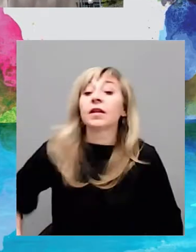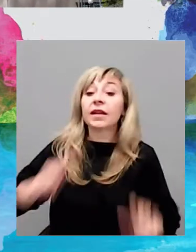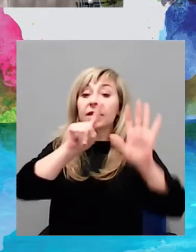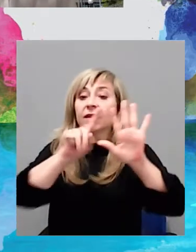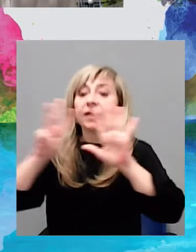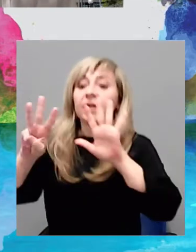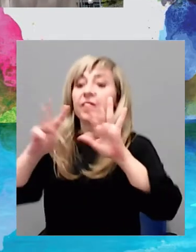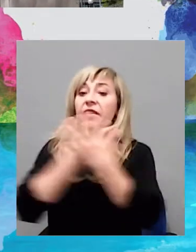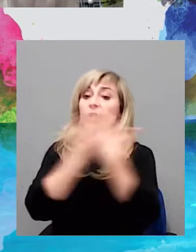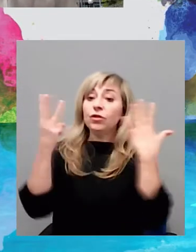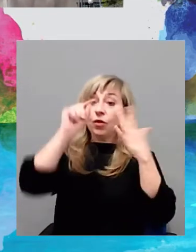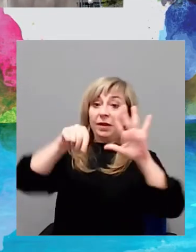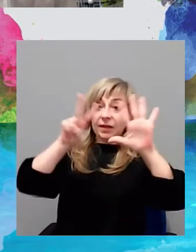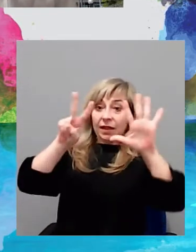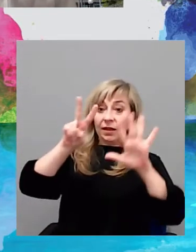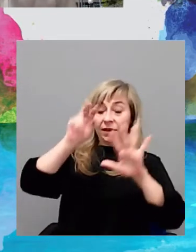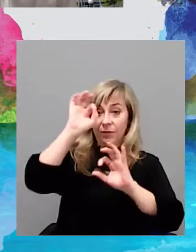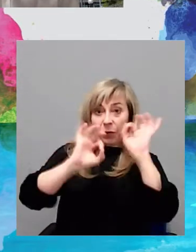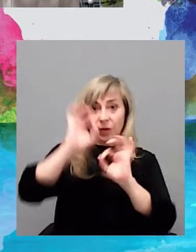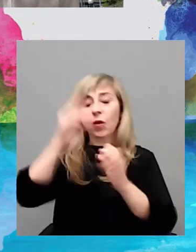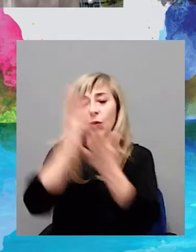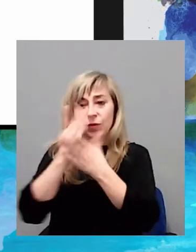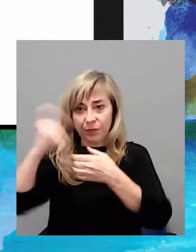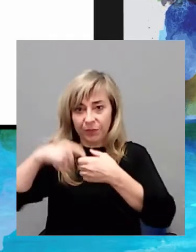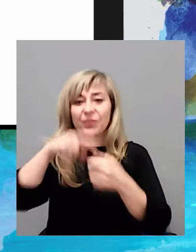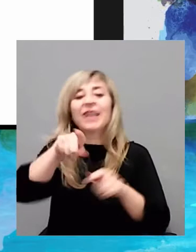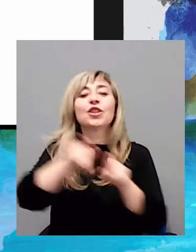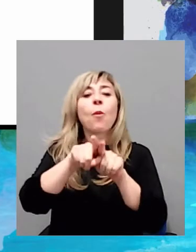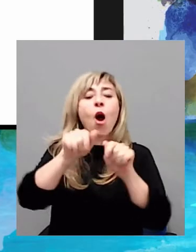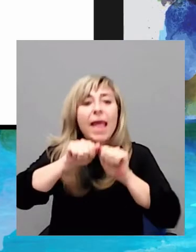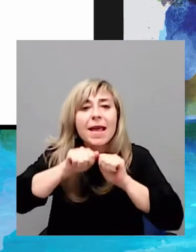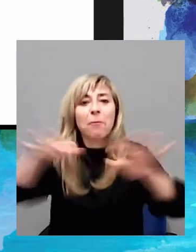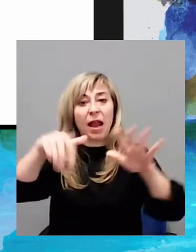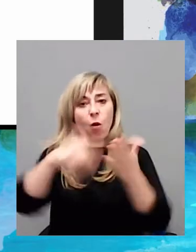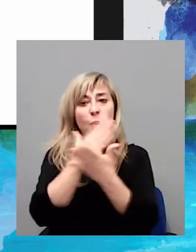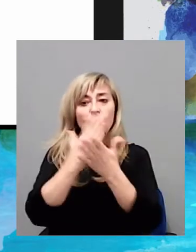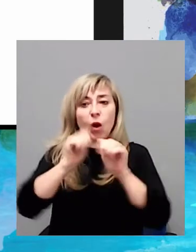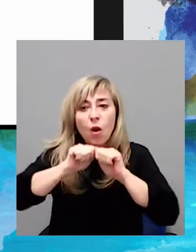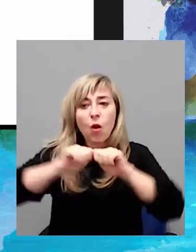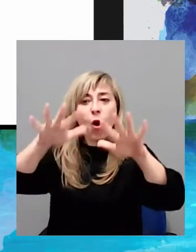women. And I'll just give you a little bit more information, demographic information.